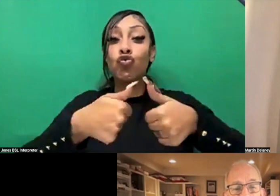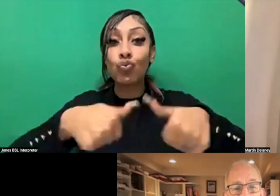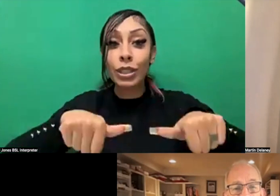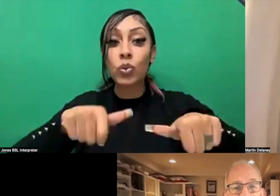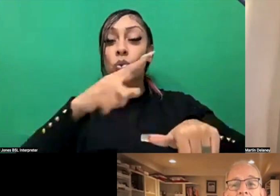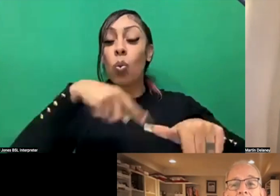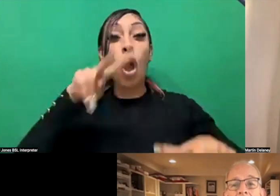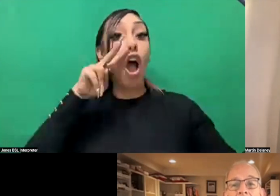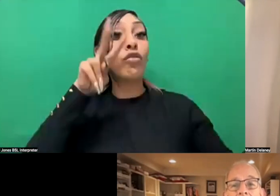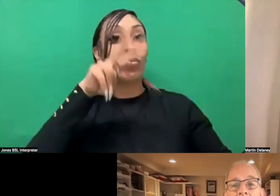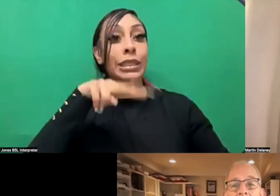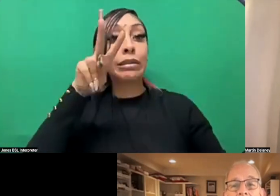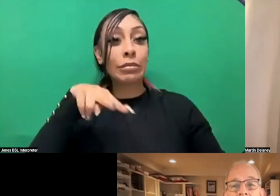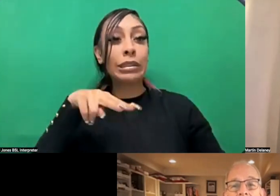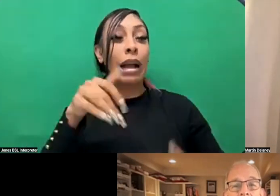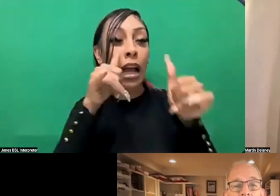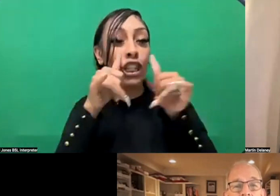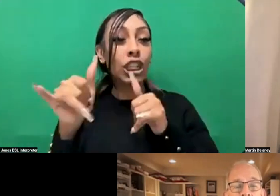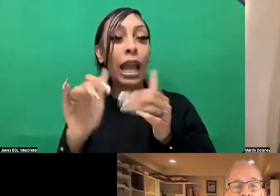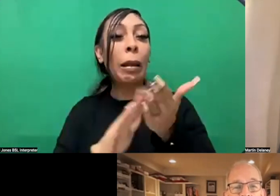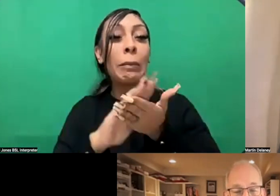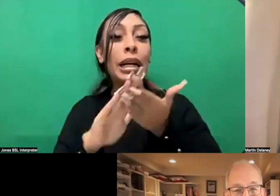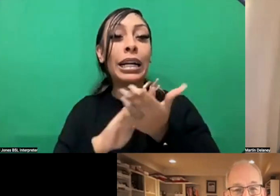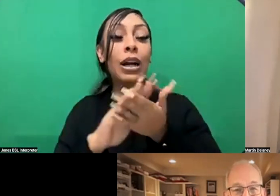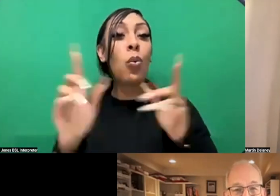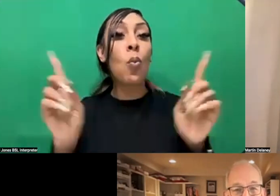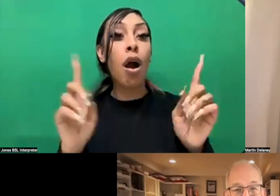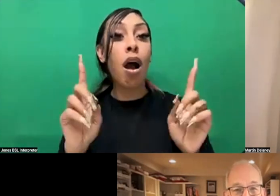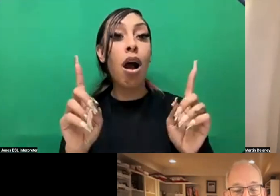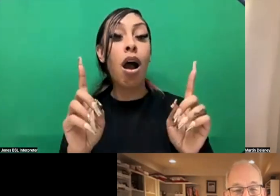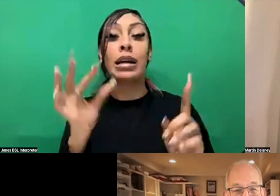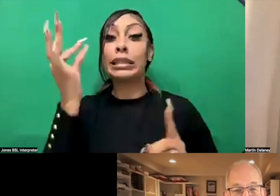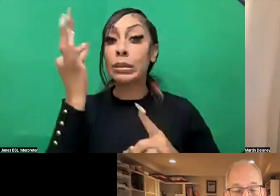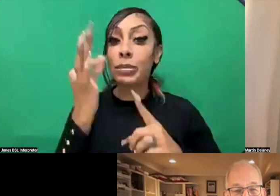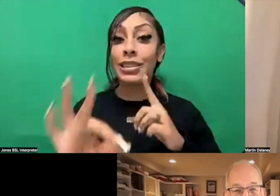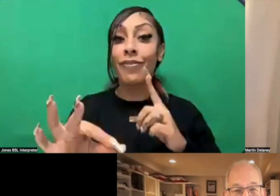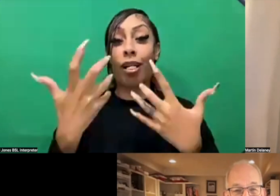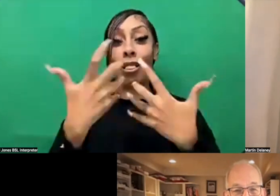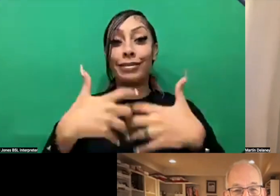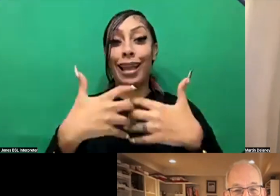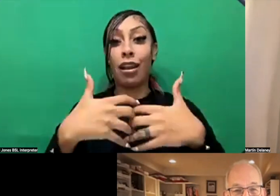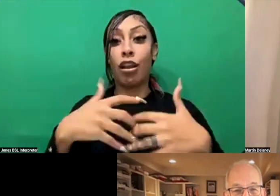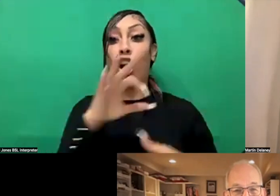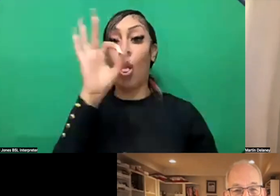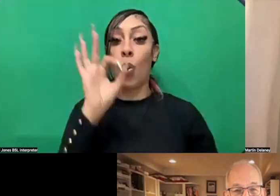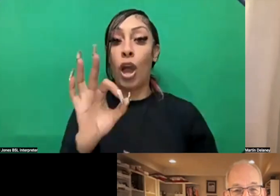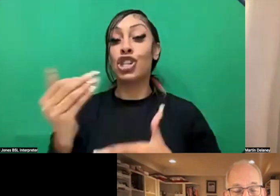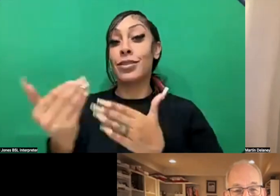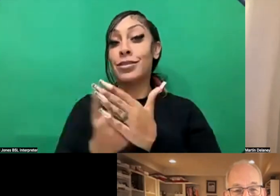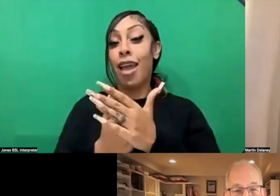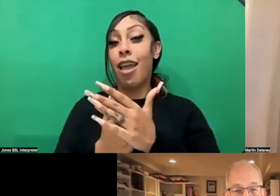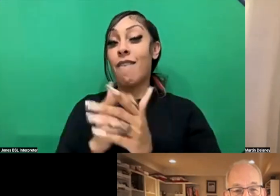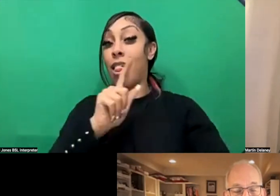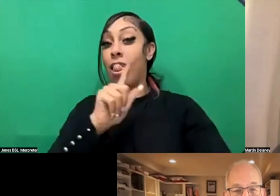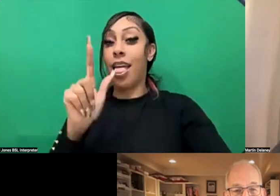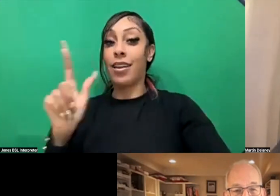to check something out. And specific technical questions also we'll be saving more for the Q&A, I think, because I'm sure everybody will